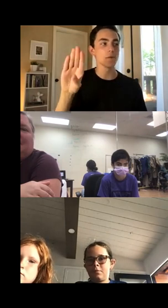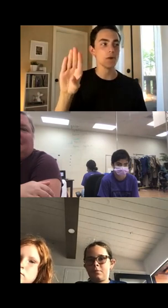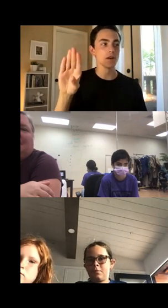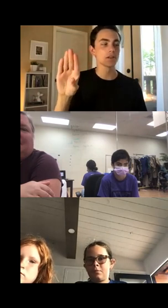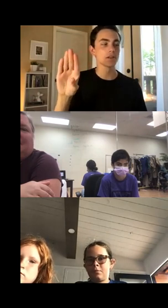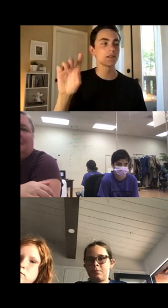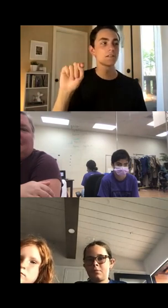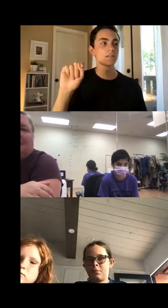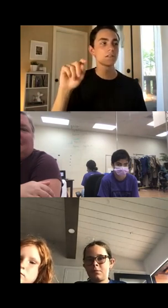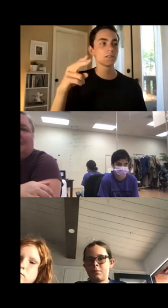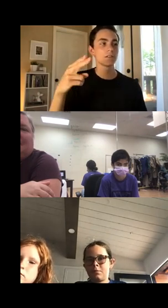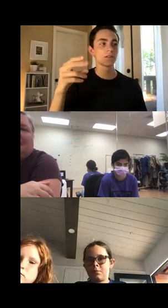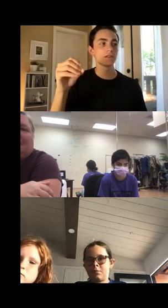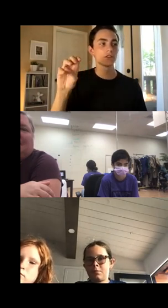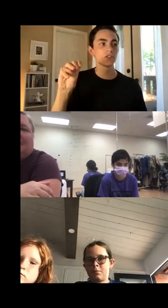Deb,